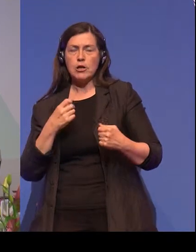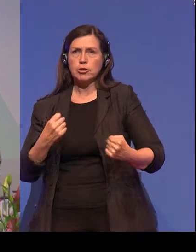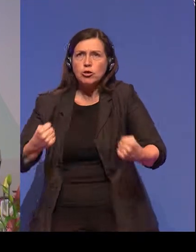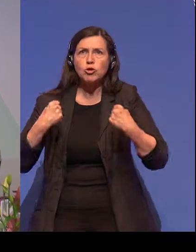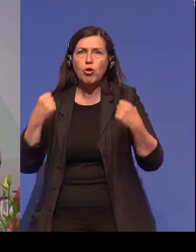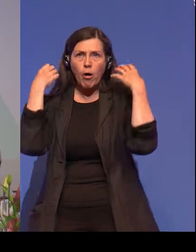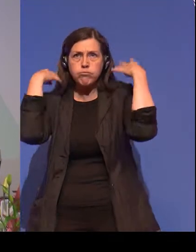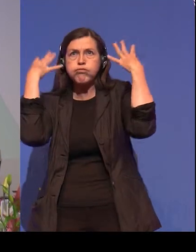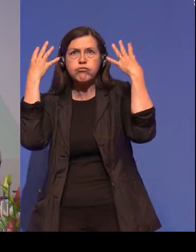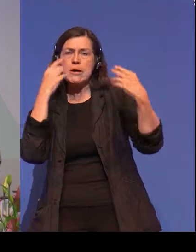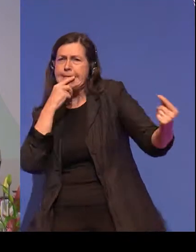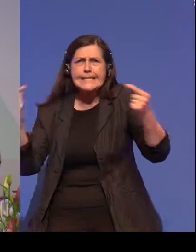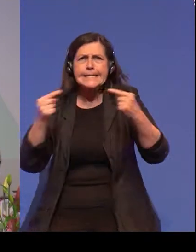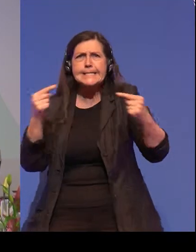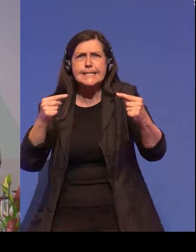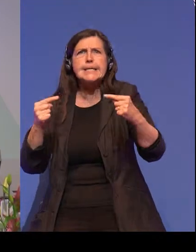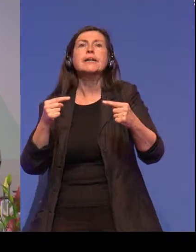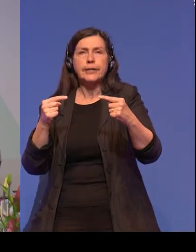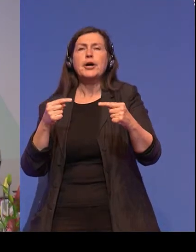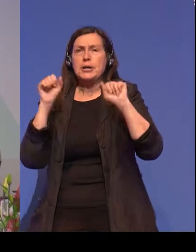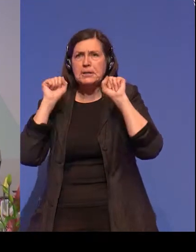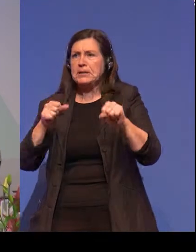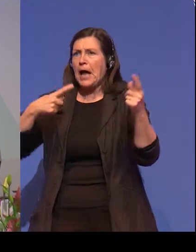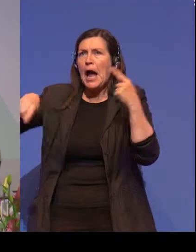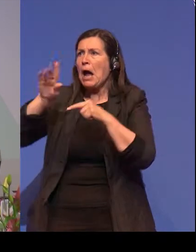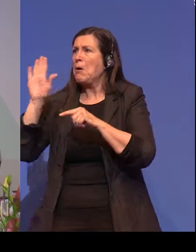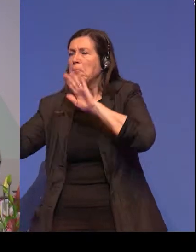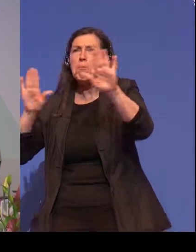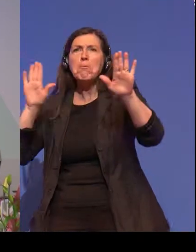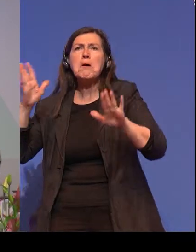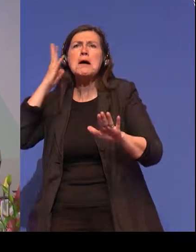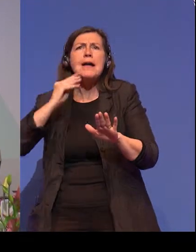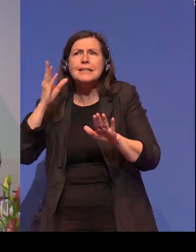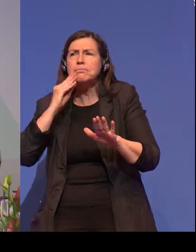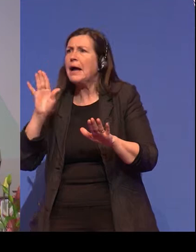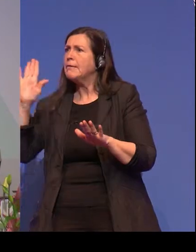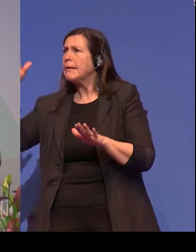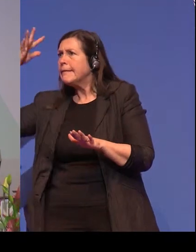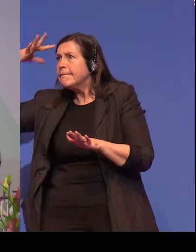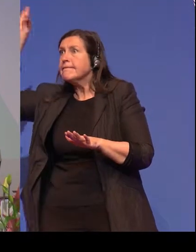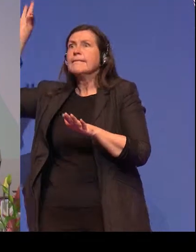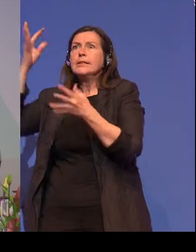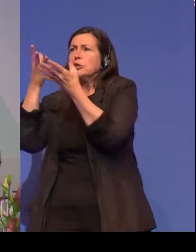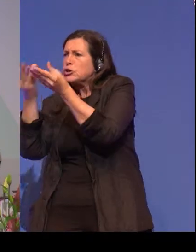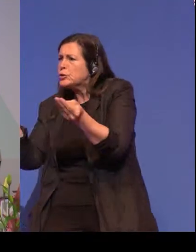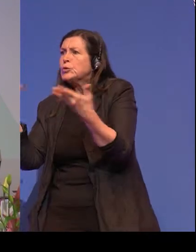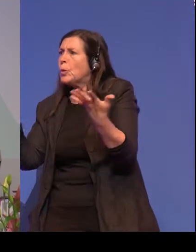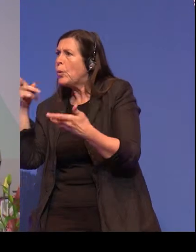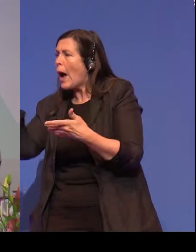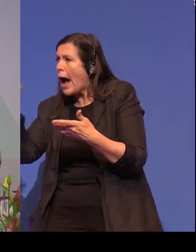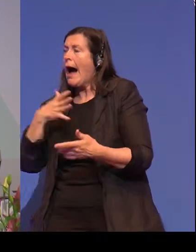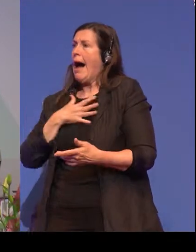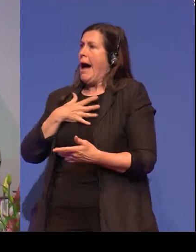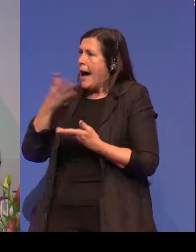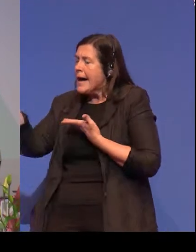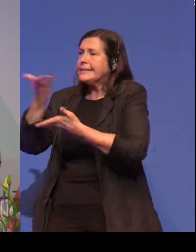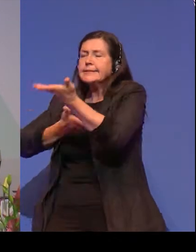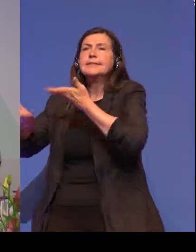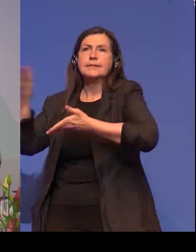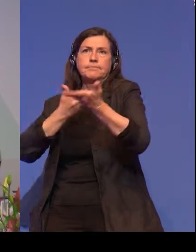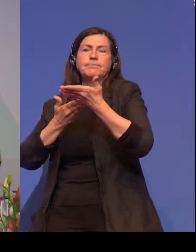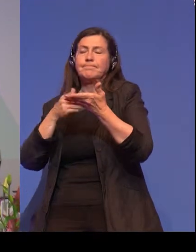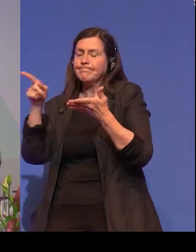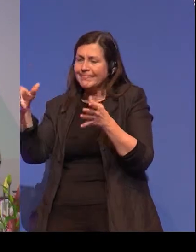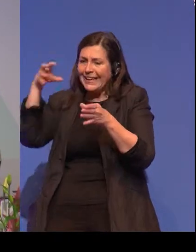the participants shared national and regional experience and solutions to important challenges, including how